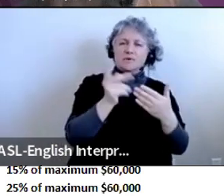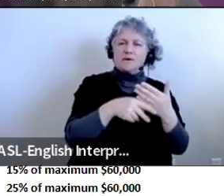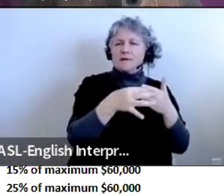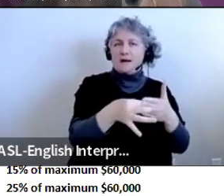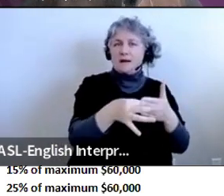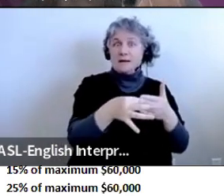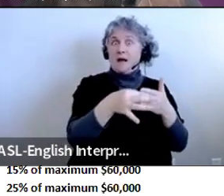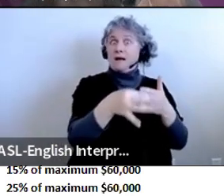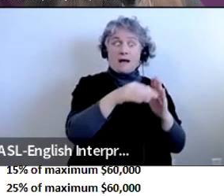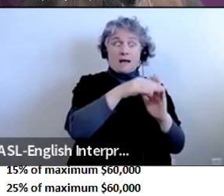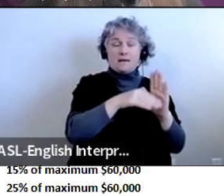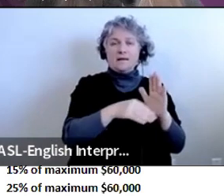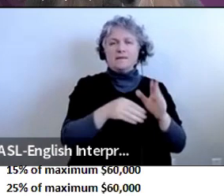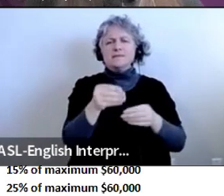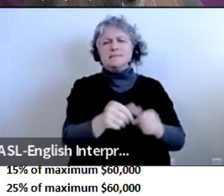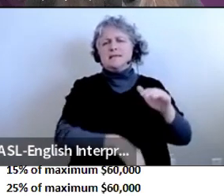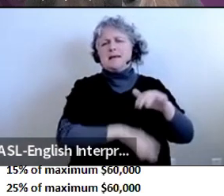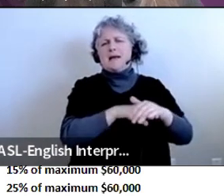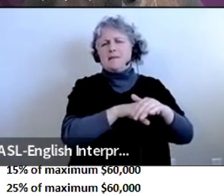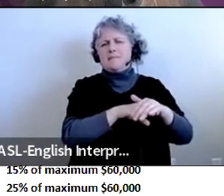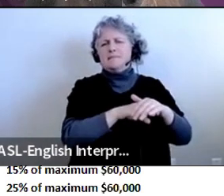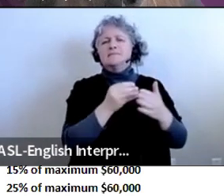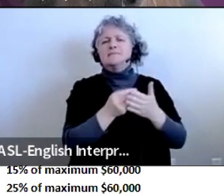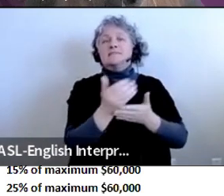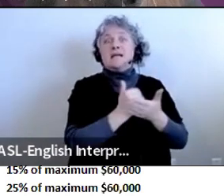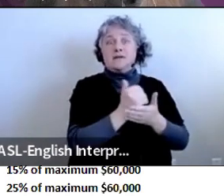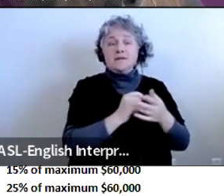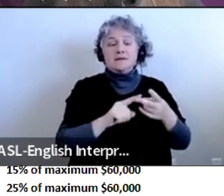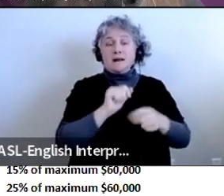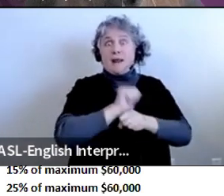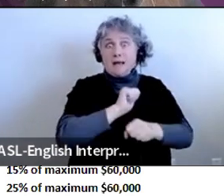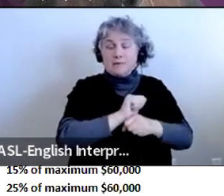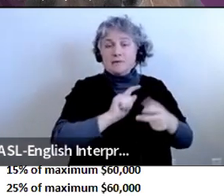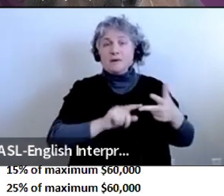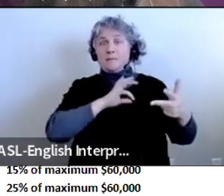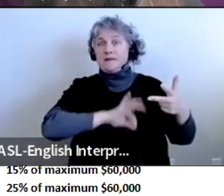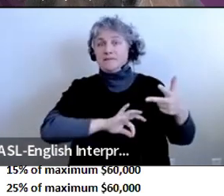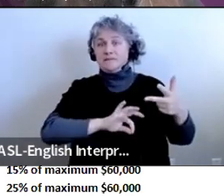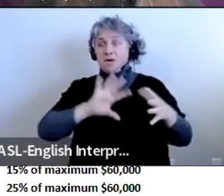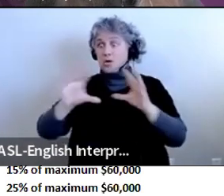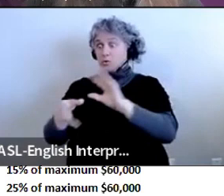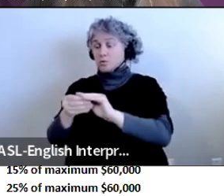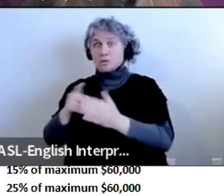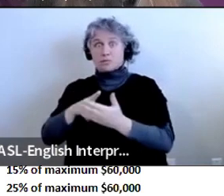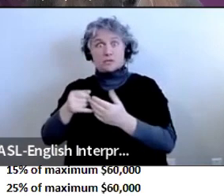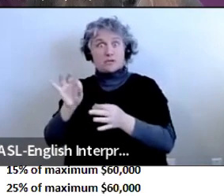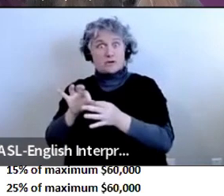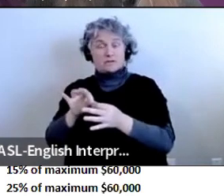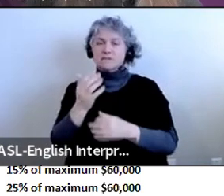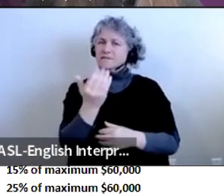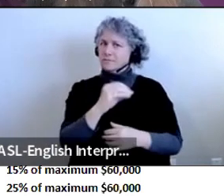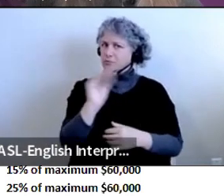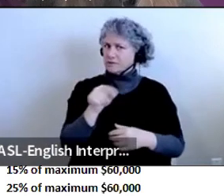there is an expense cap on salary, labor, and benefits of 15% of your total project cost. So if